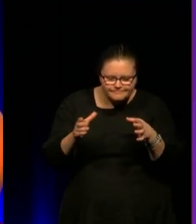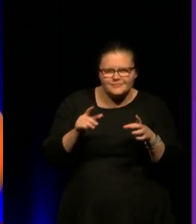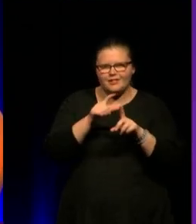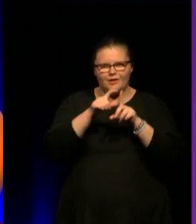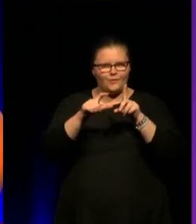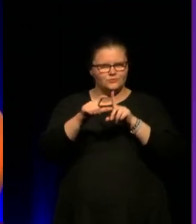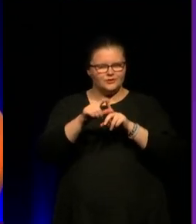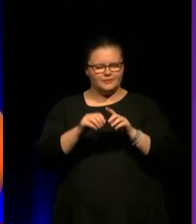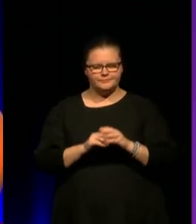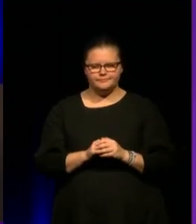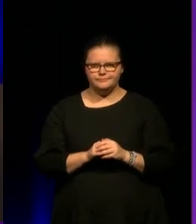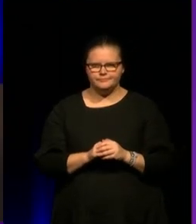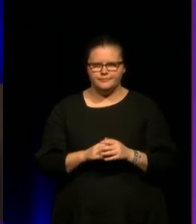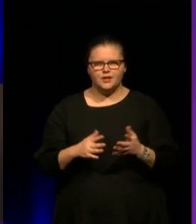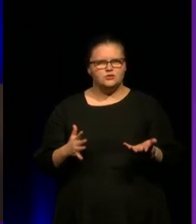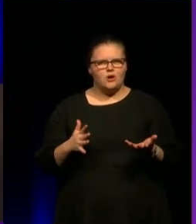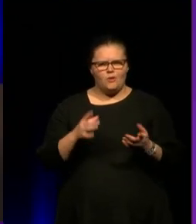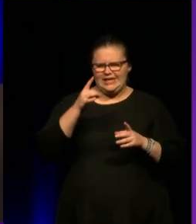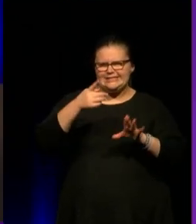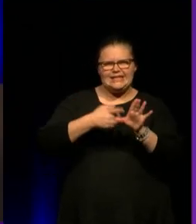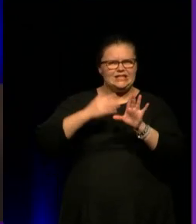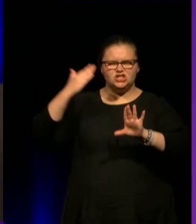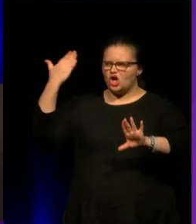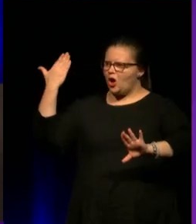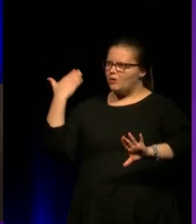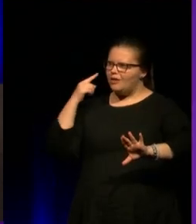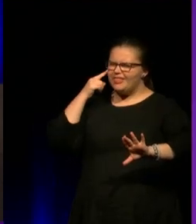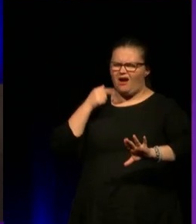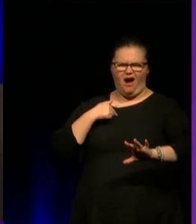that you never would have thought possible a decade ago?